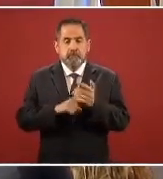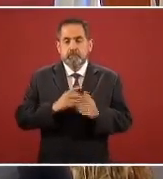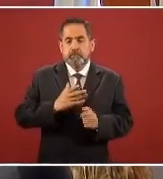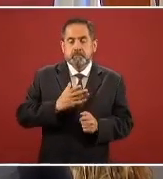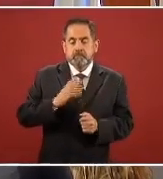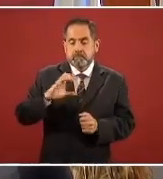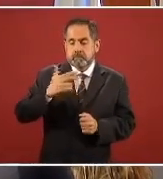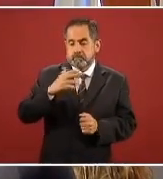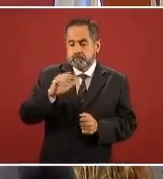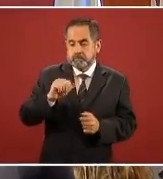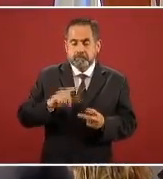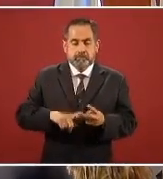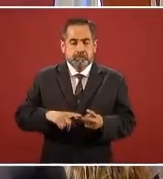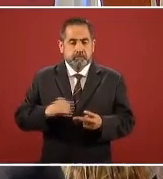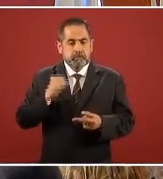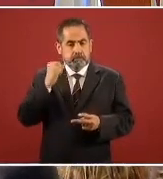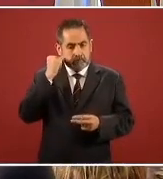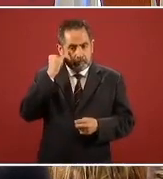yen japonés,